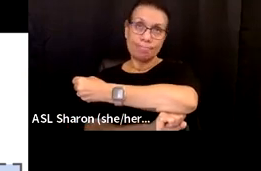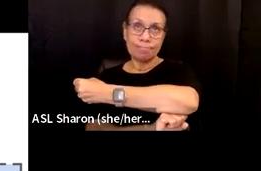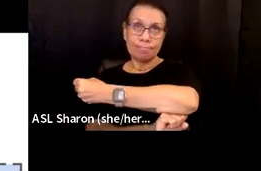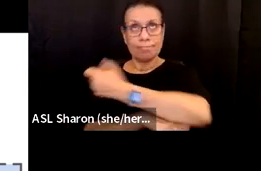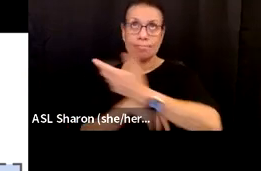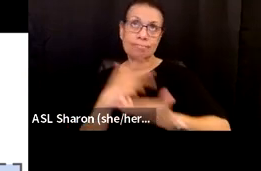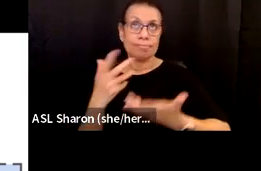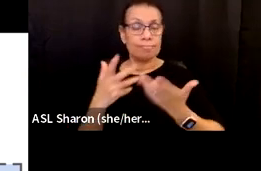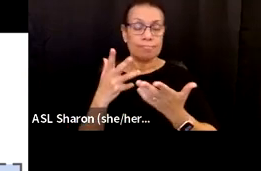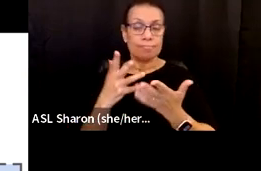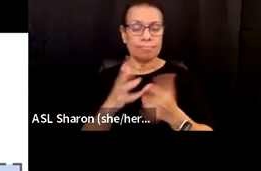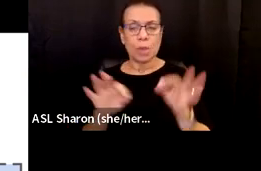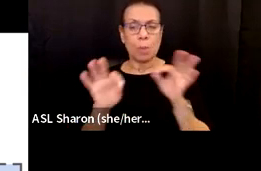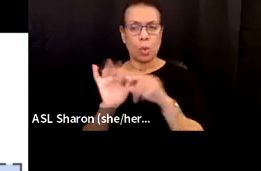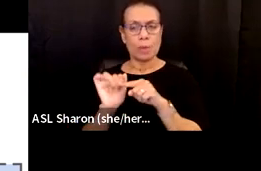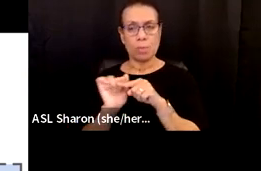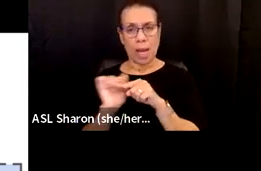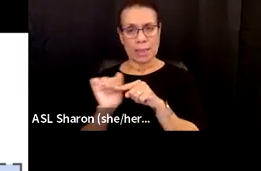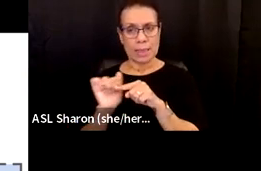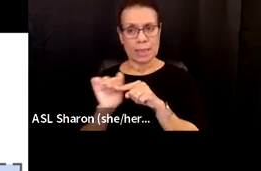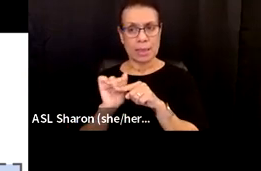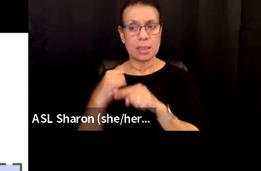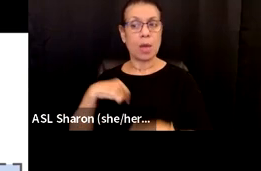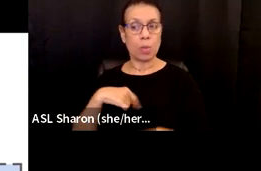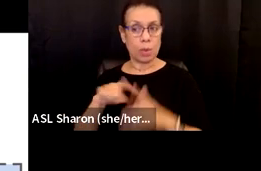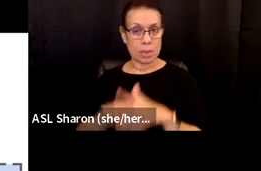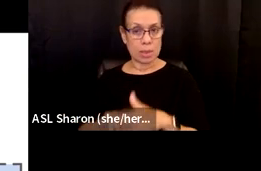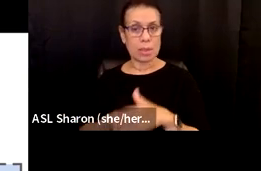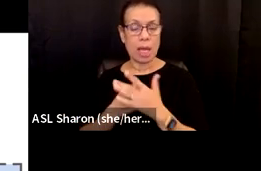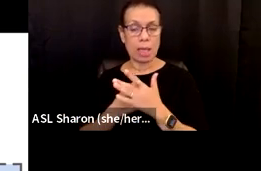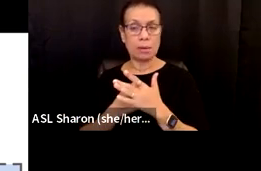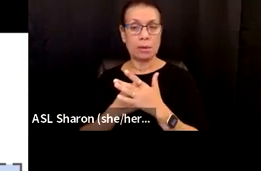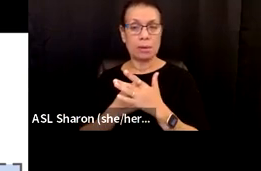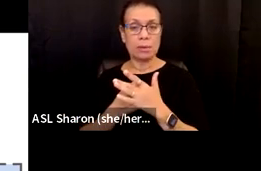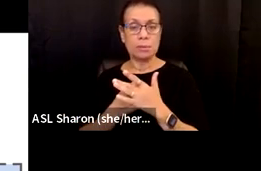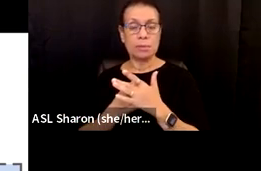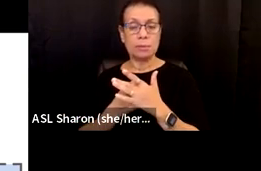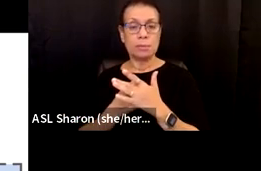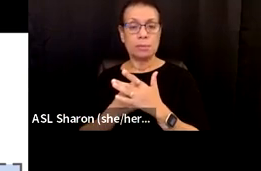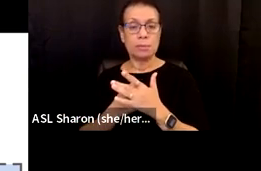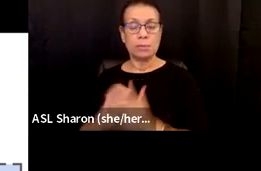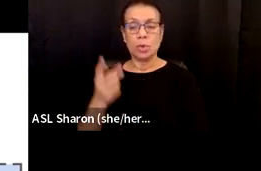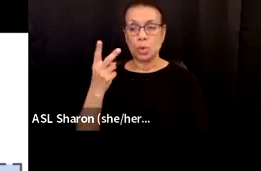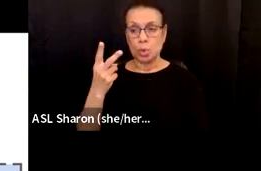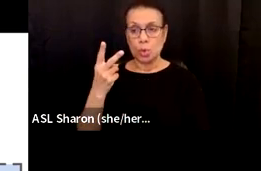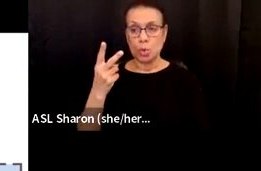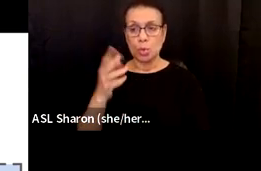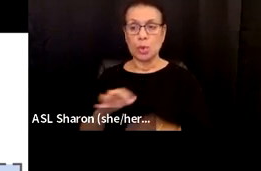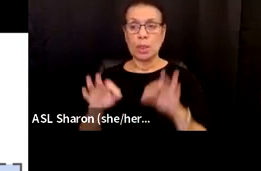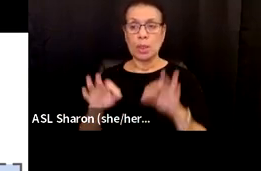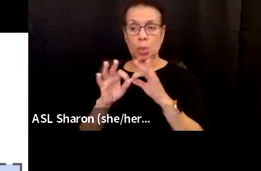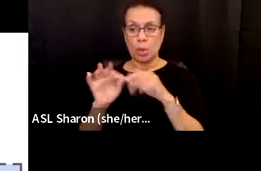of key practices that were that we're implementing in setting the context for are two really important set of